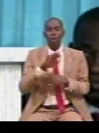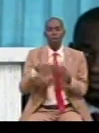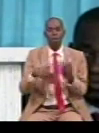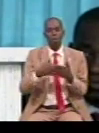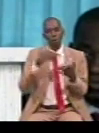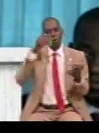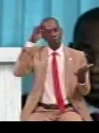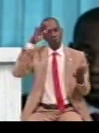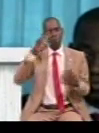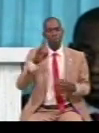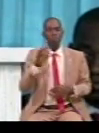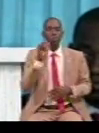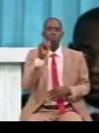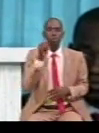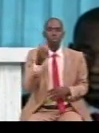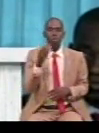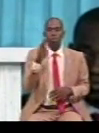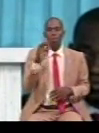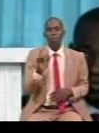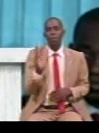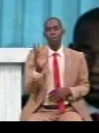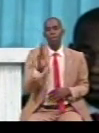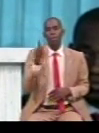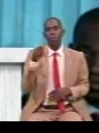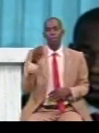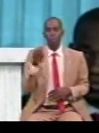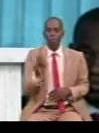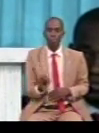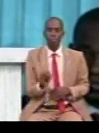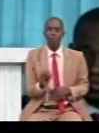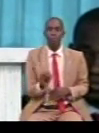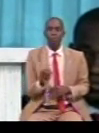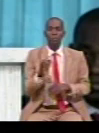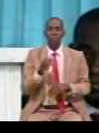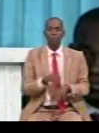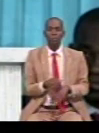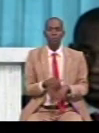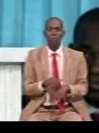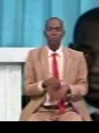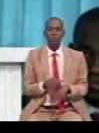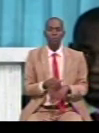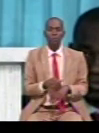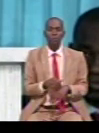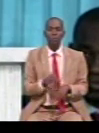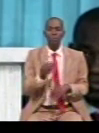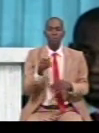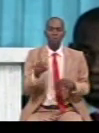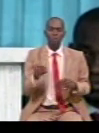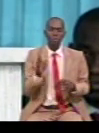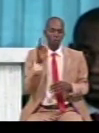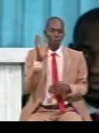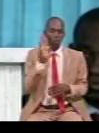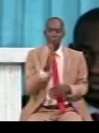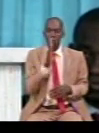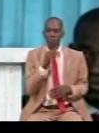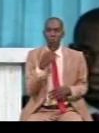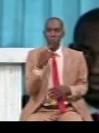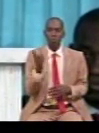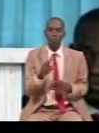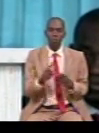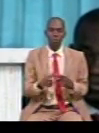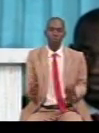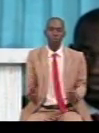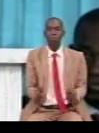by 3 o'clock at the hall where the choir have been practicing from. You